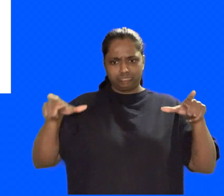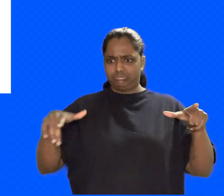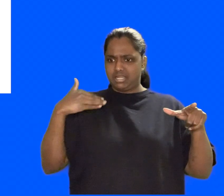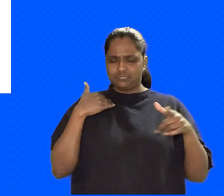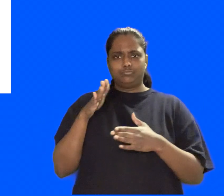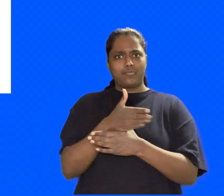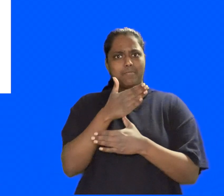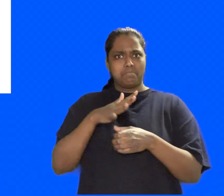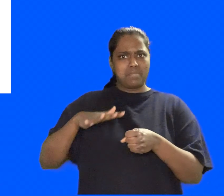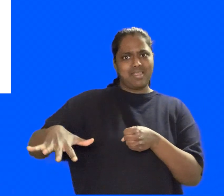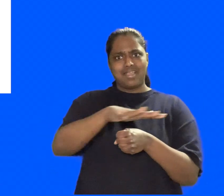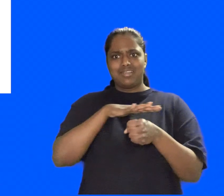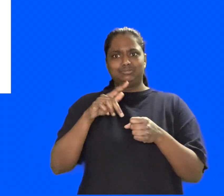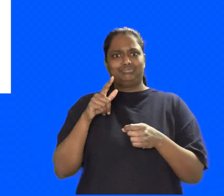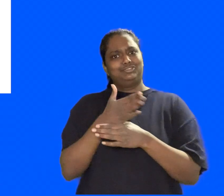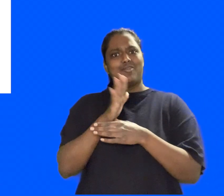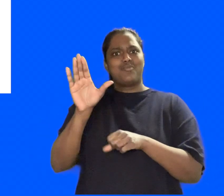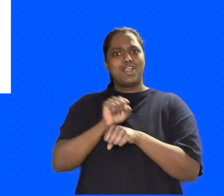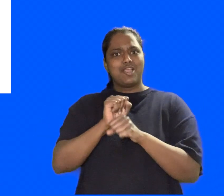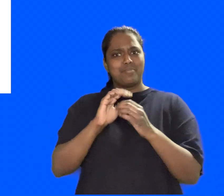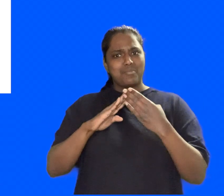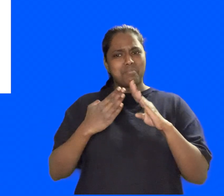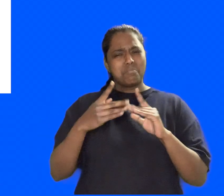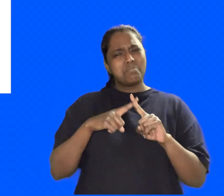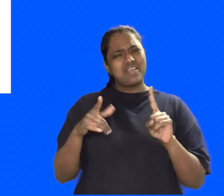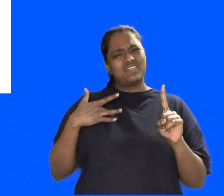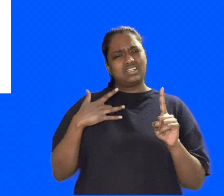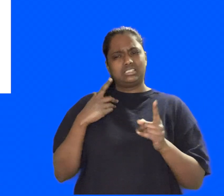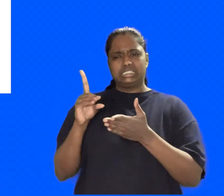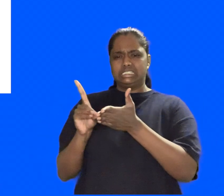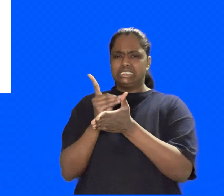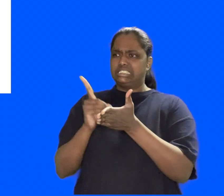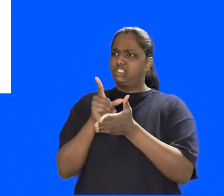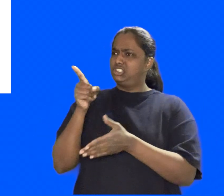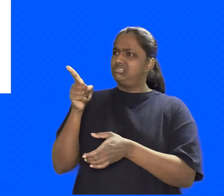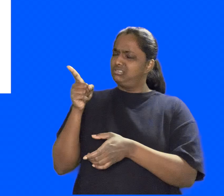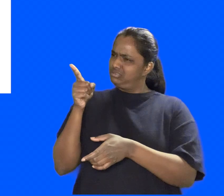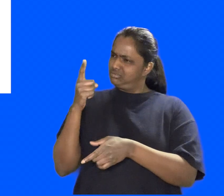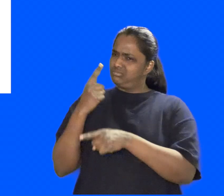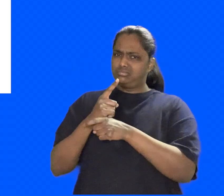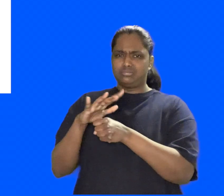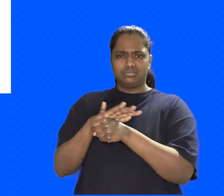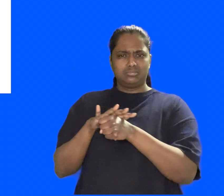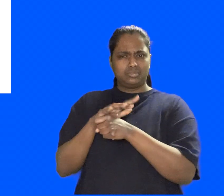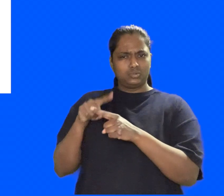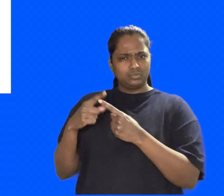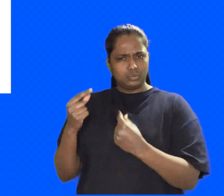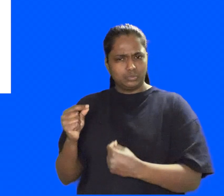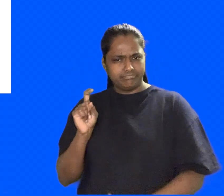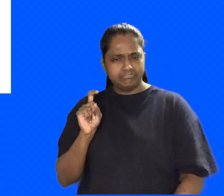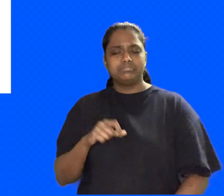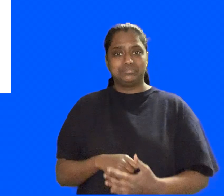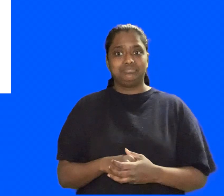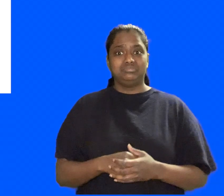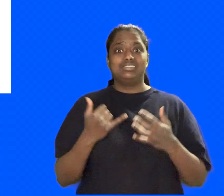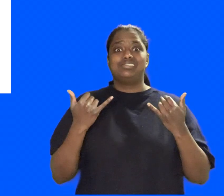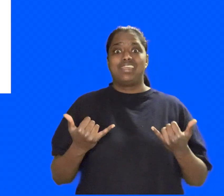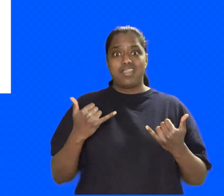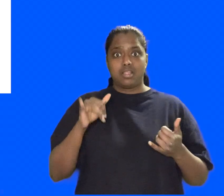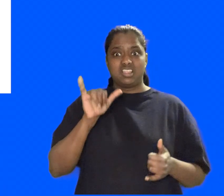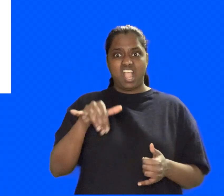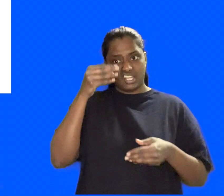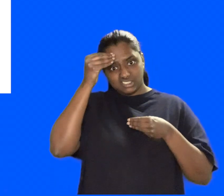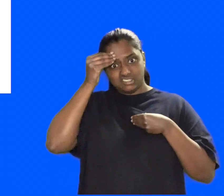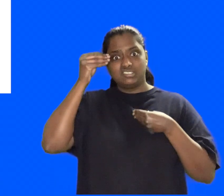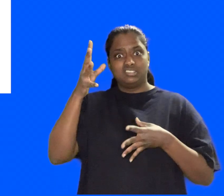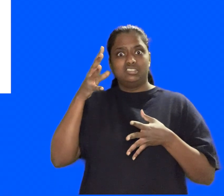purpose of the Network Connector directory. She saw a space to share her work amongst the community, but she was unsure if the directory was the